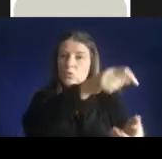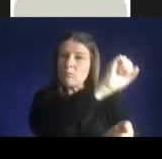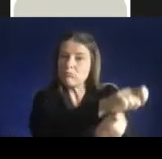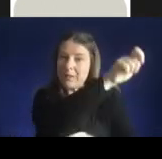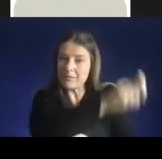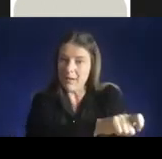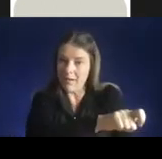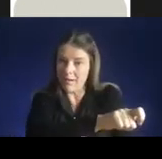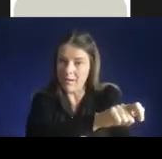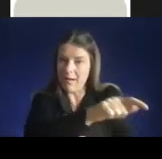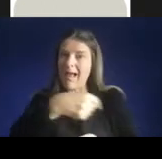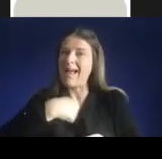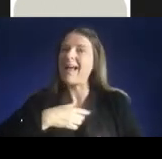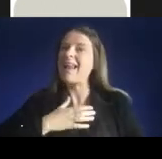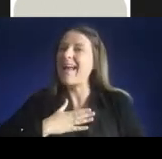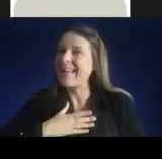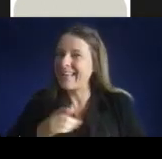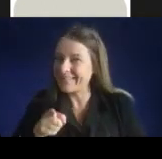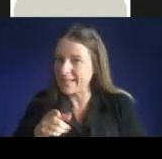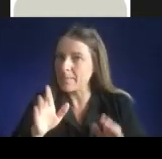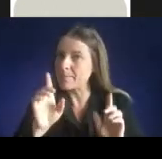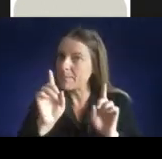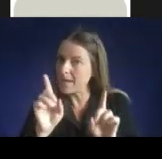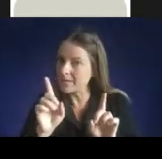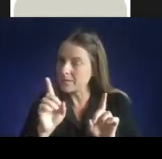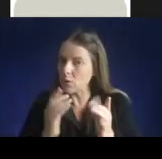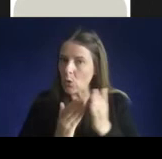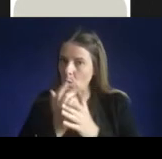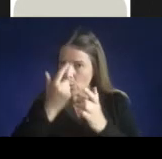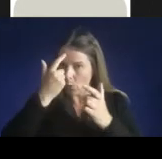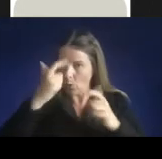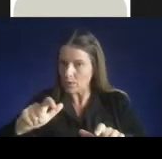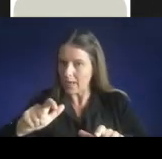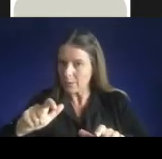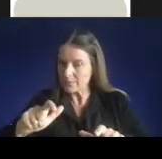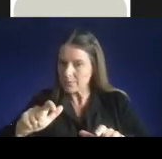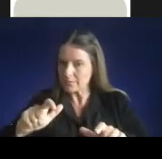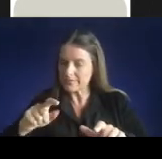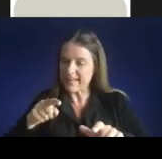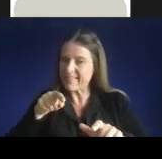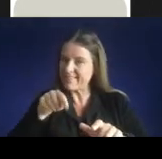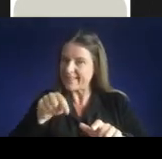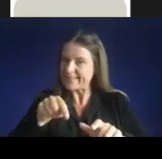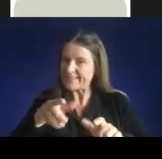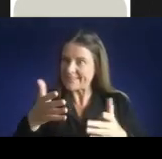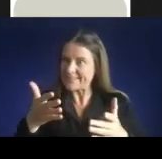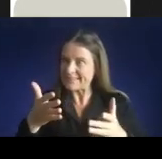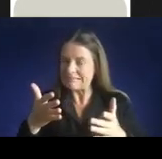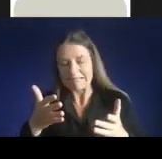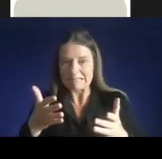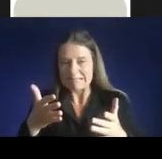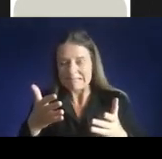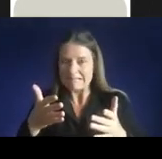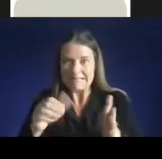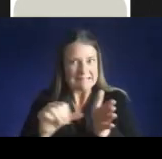happen. However, since the lockdown began, these modes of contact have, of course, been hard for artists and